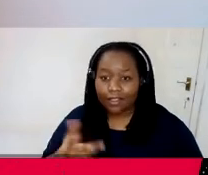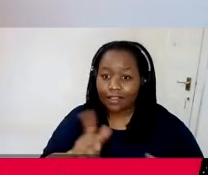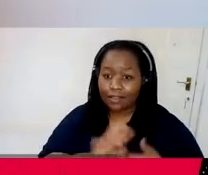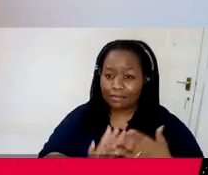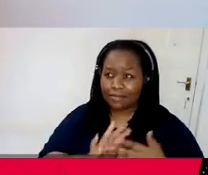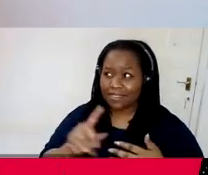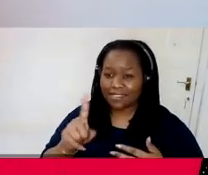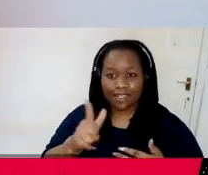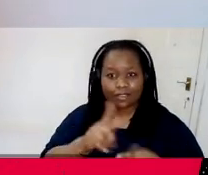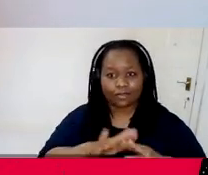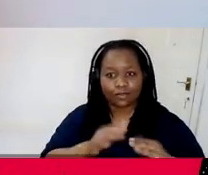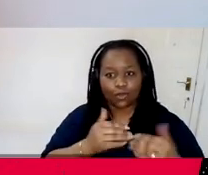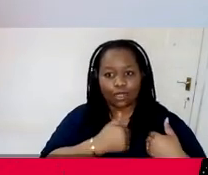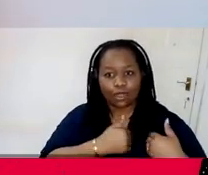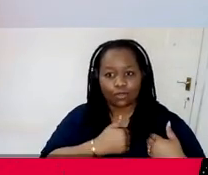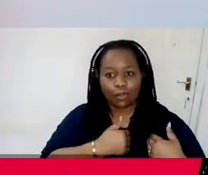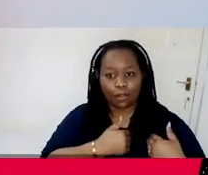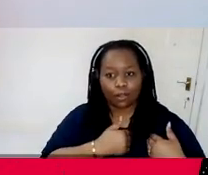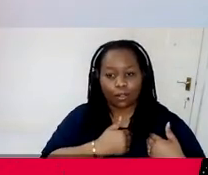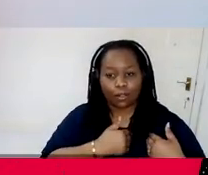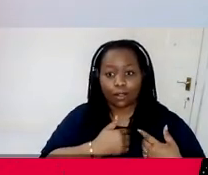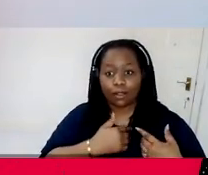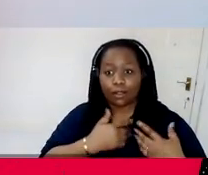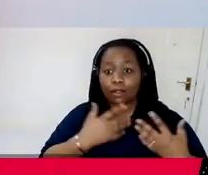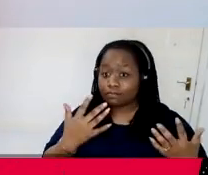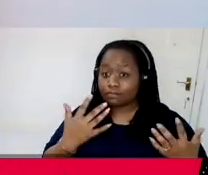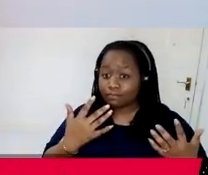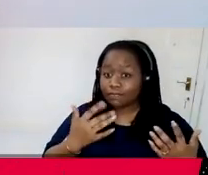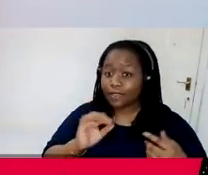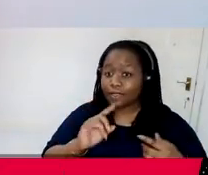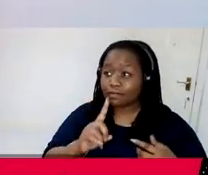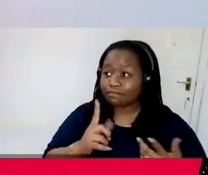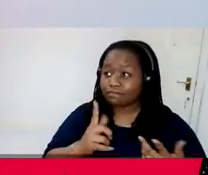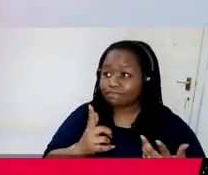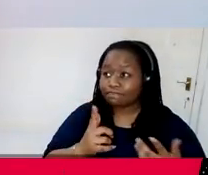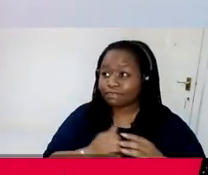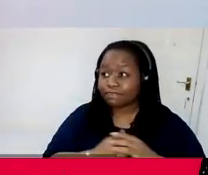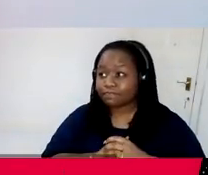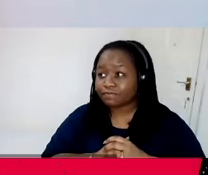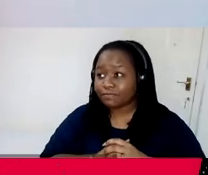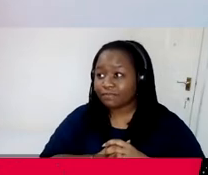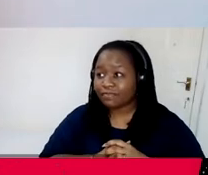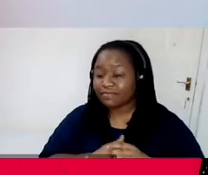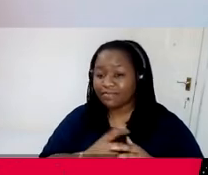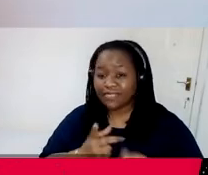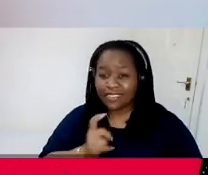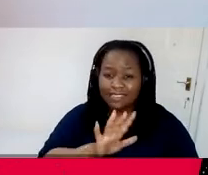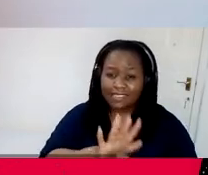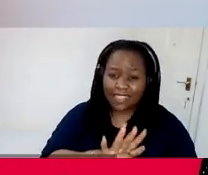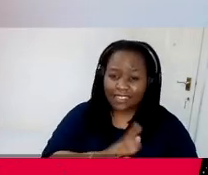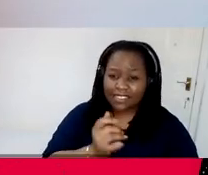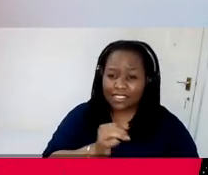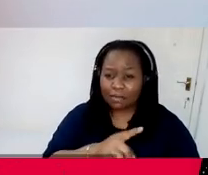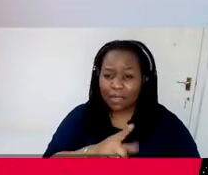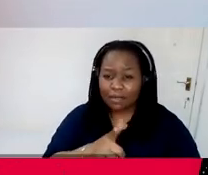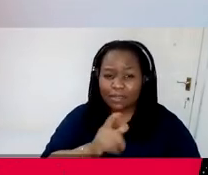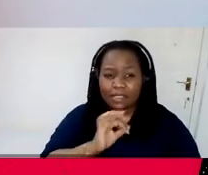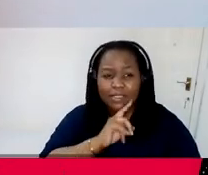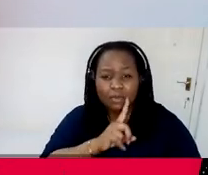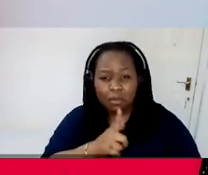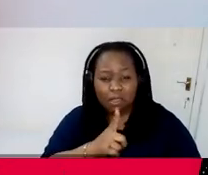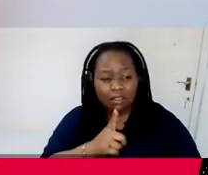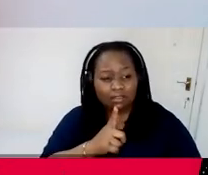involved in human rights violations to stop. But of course, when I